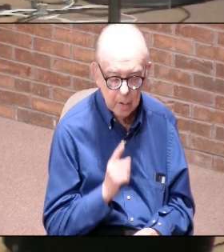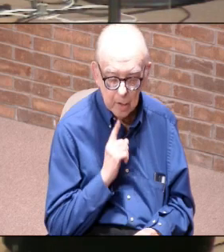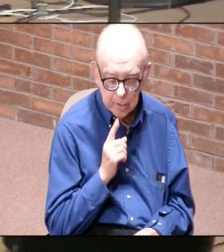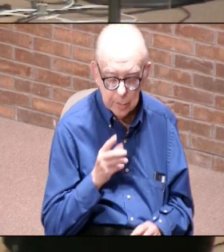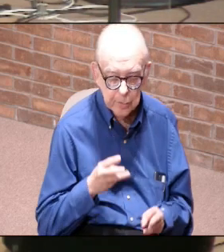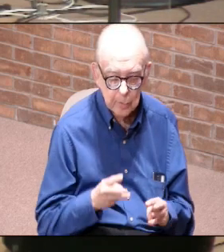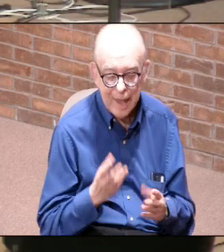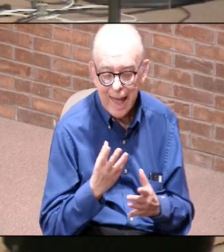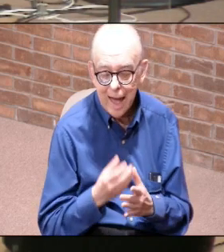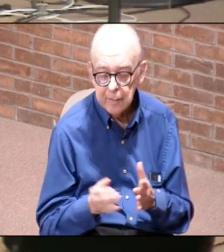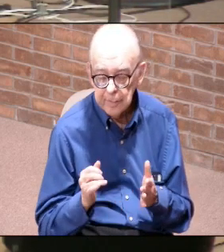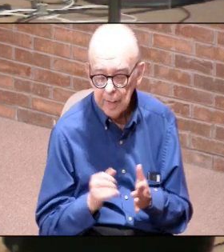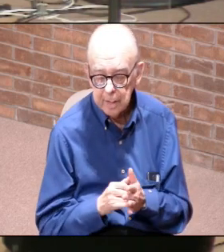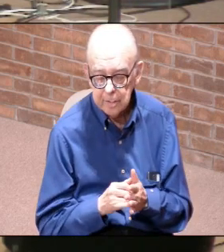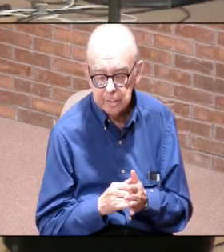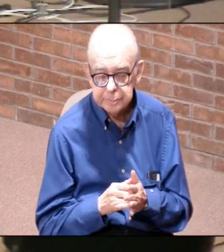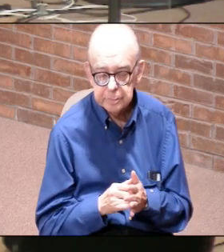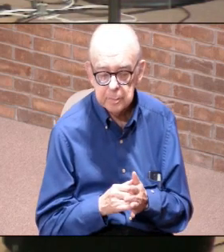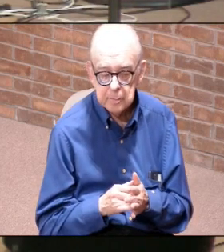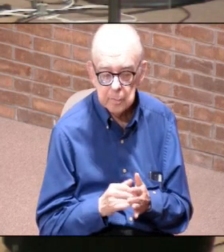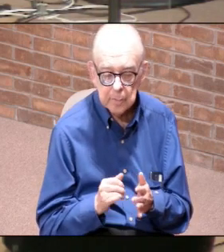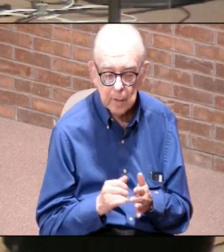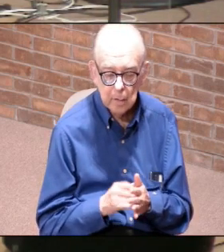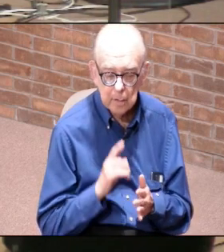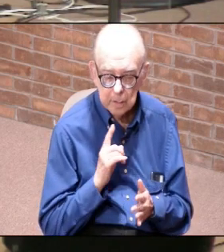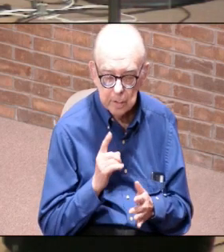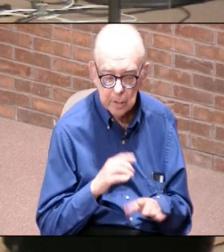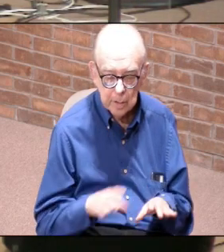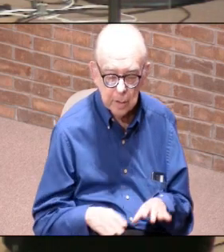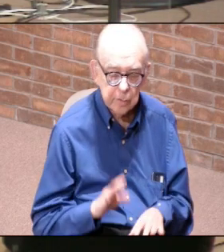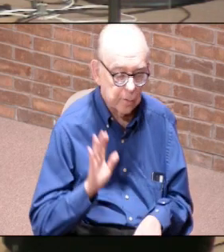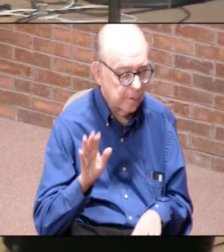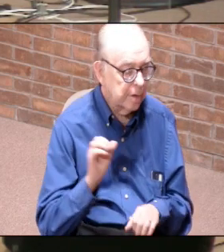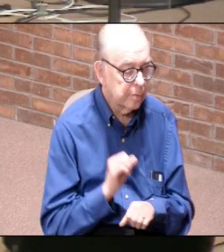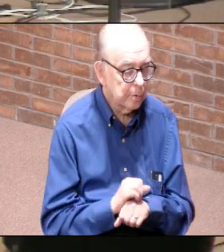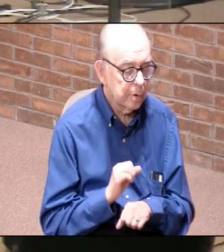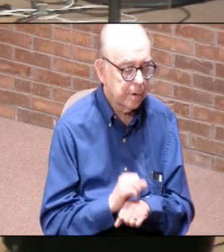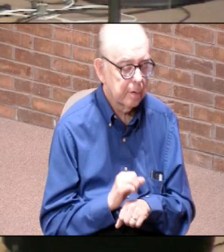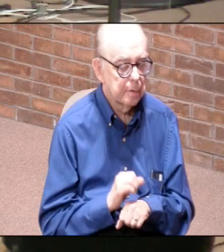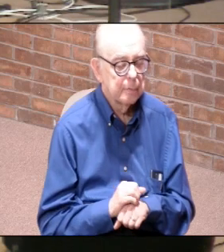way out, and that is to do his mission.